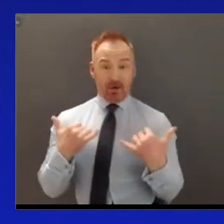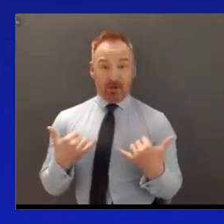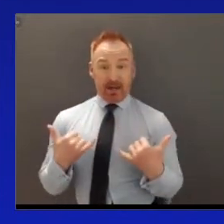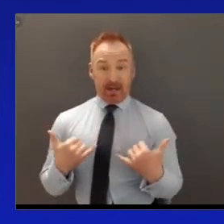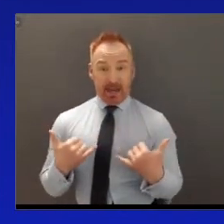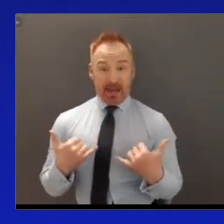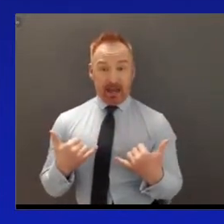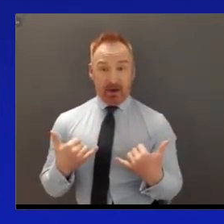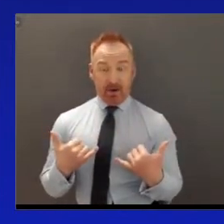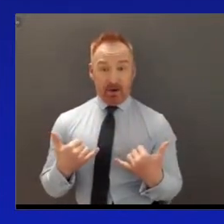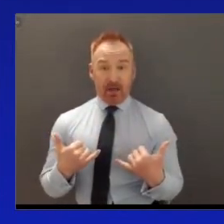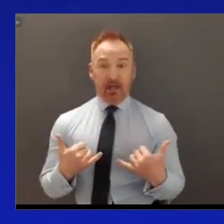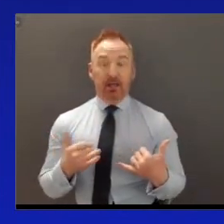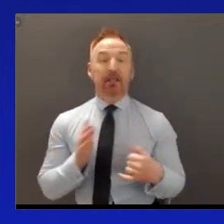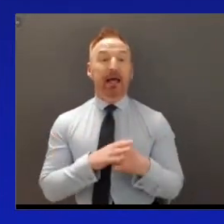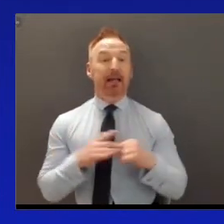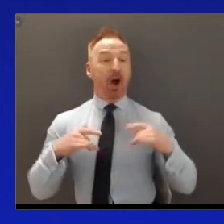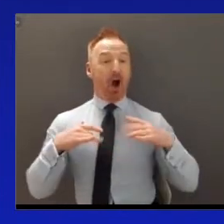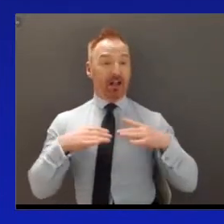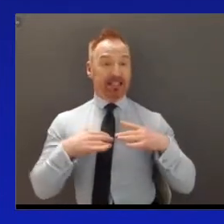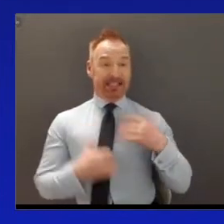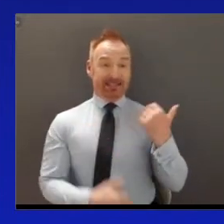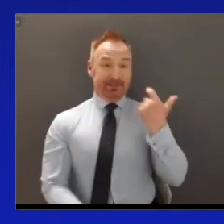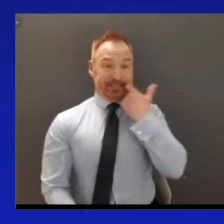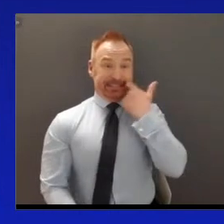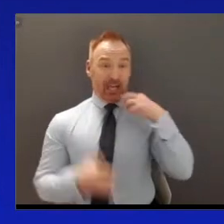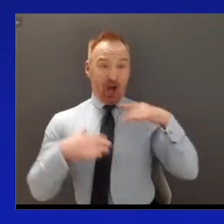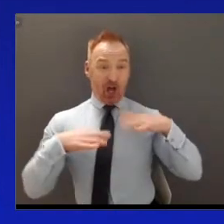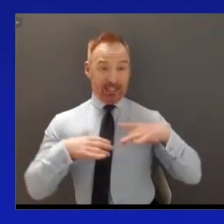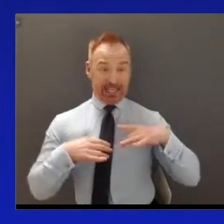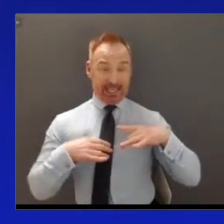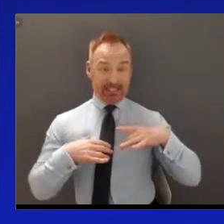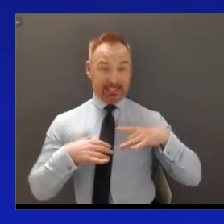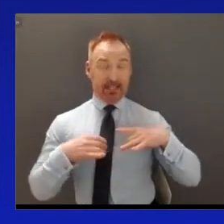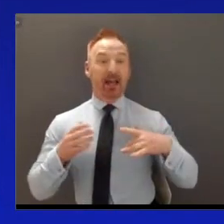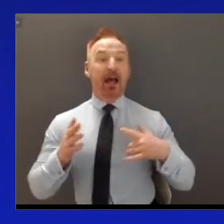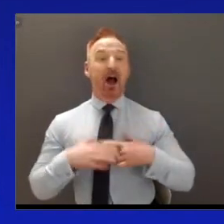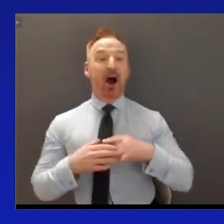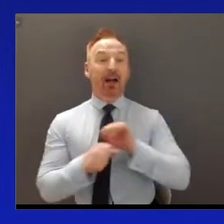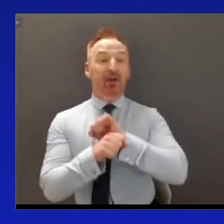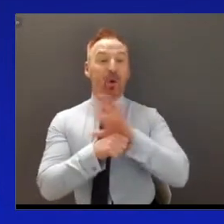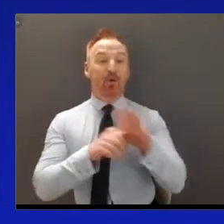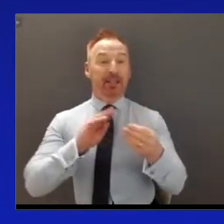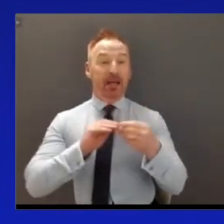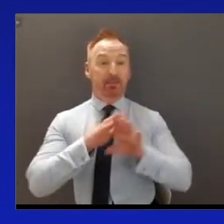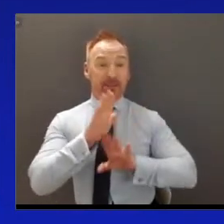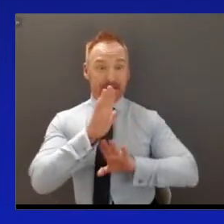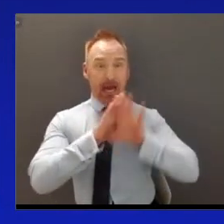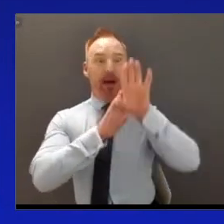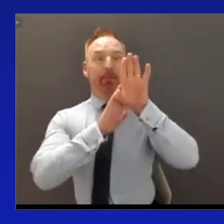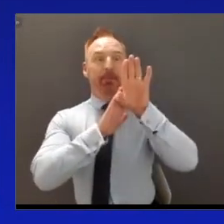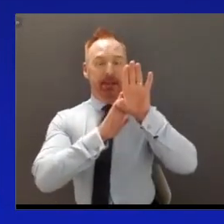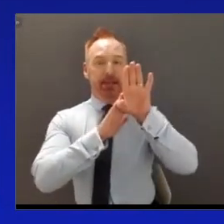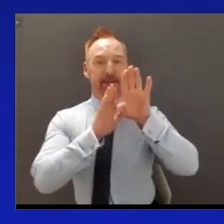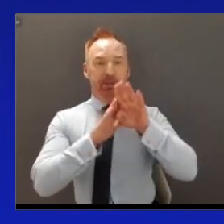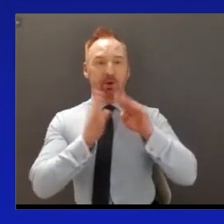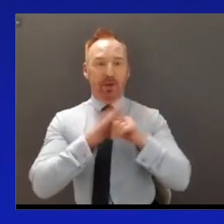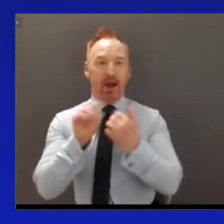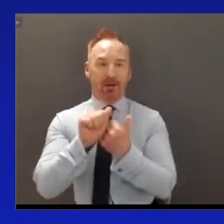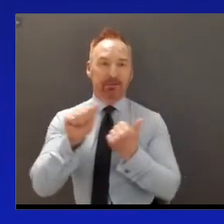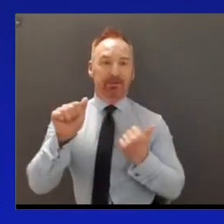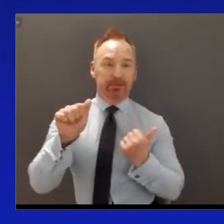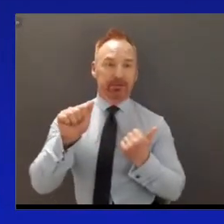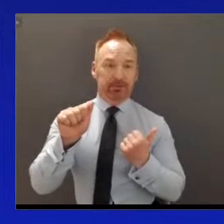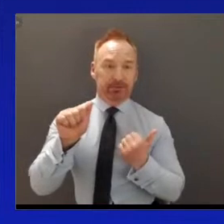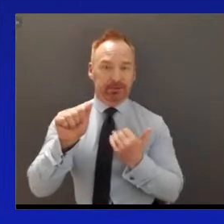there was a surge after the holidays, but we are still meeting the majority, everyone still gets that